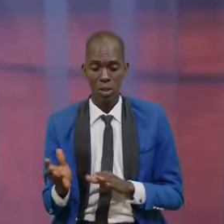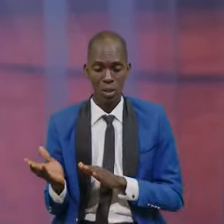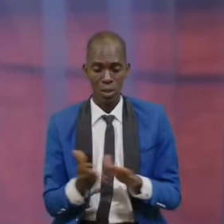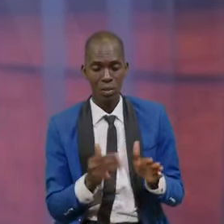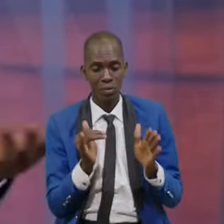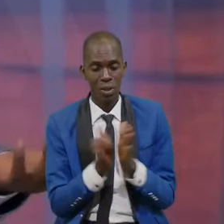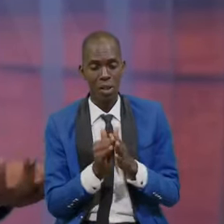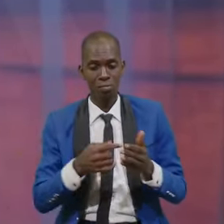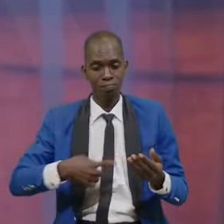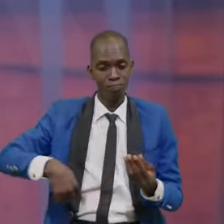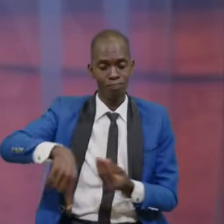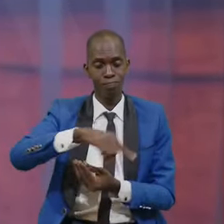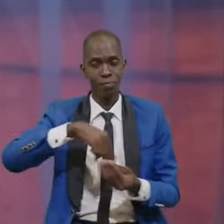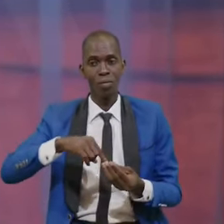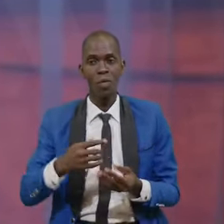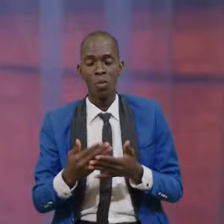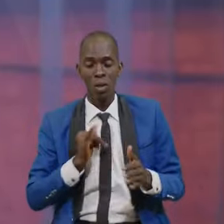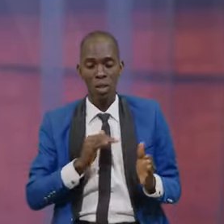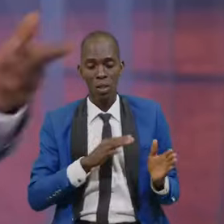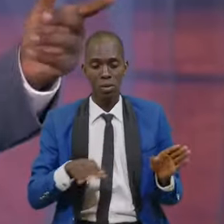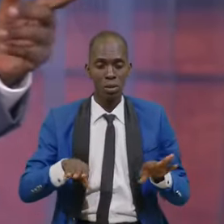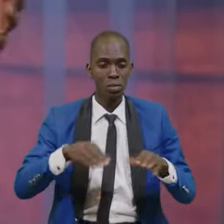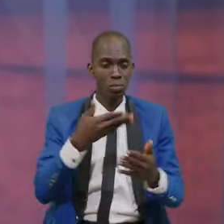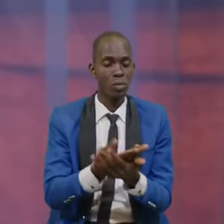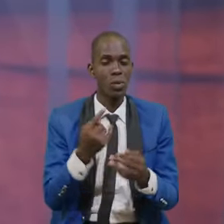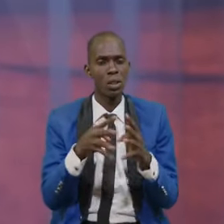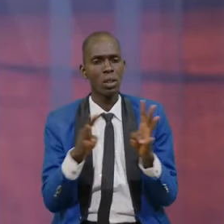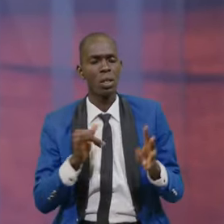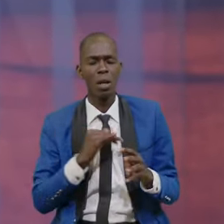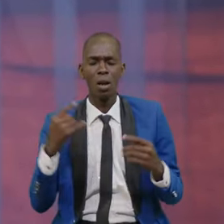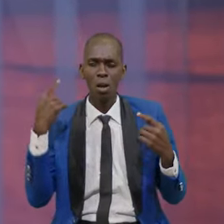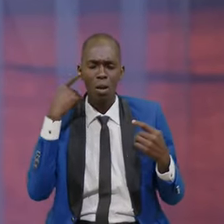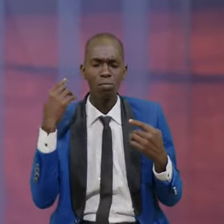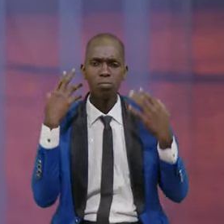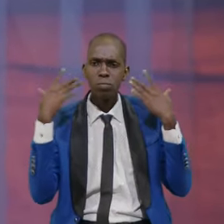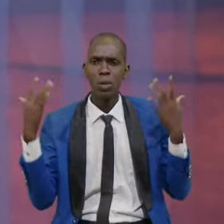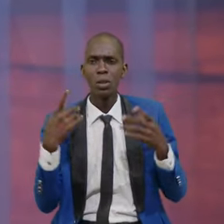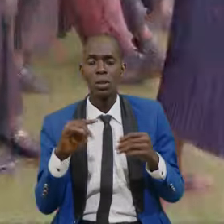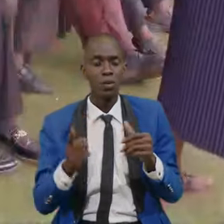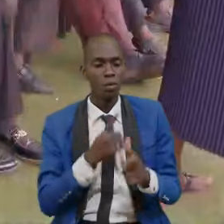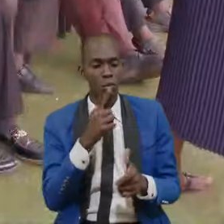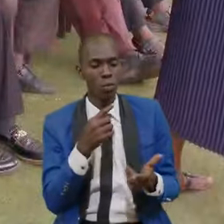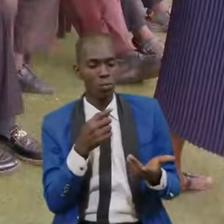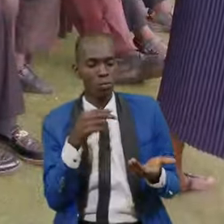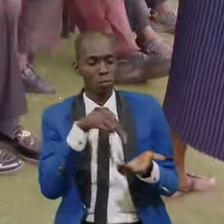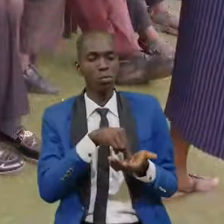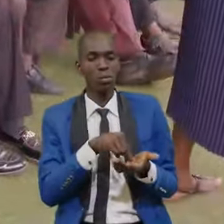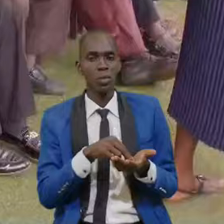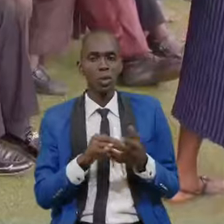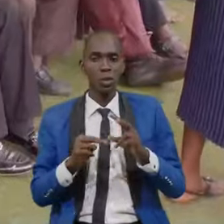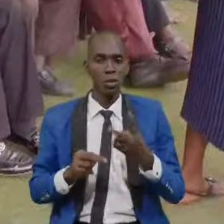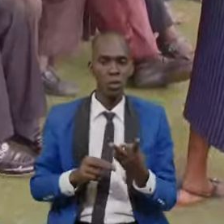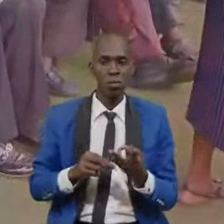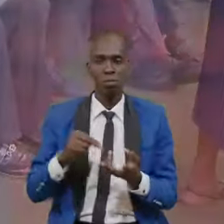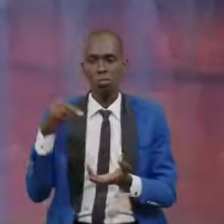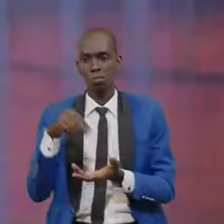got to the gate, I heard shouting. The first one got up. The second one